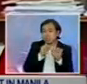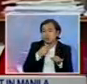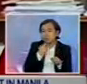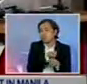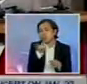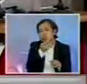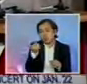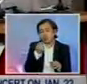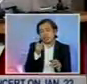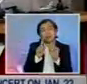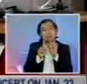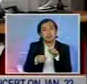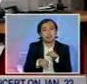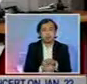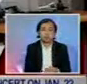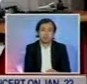answers. Thank you, Your Honor.